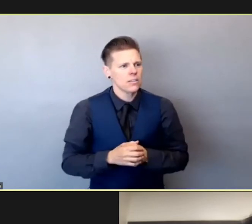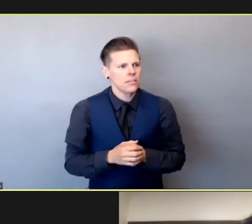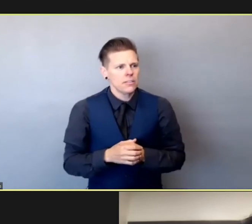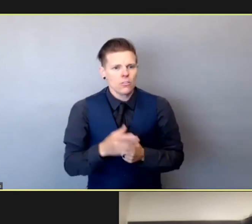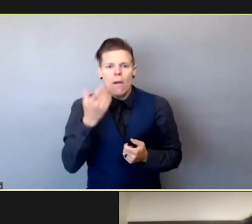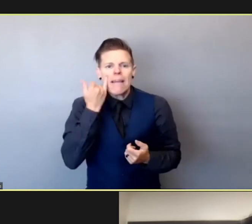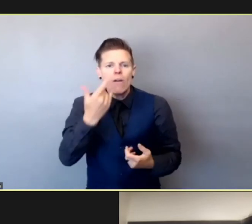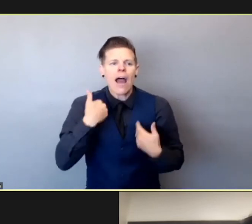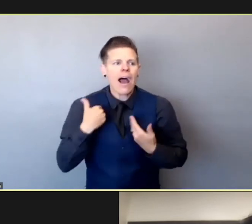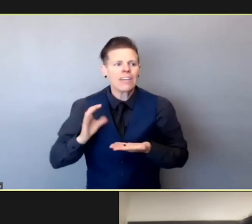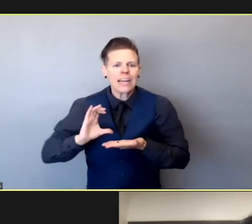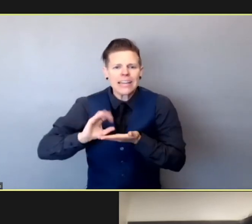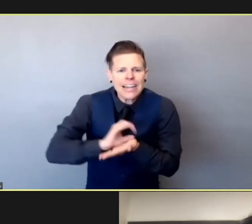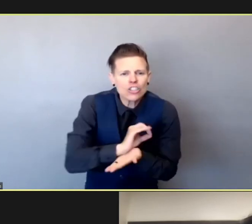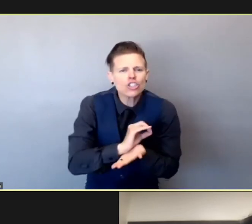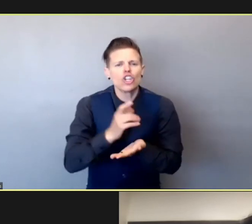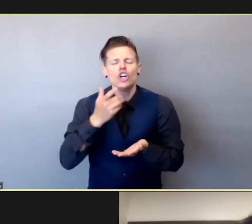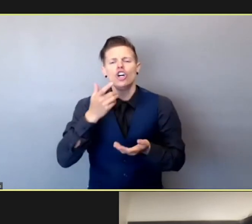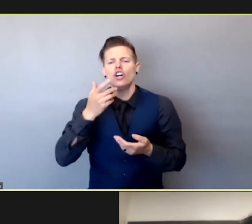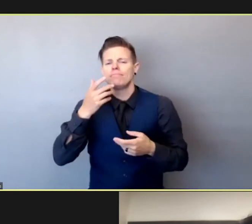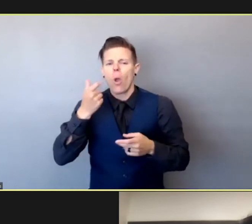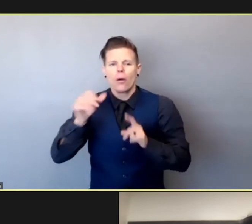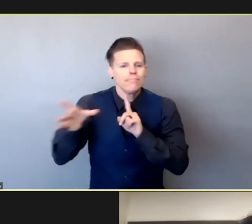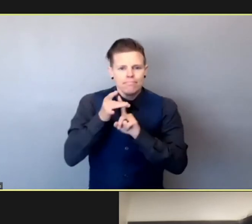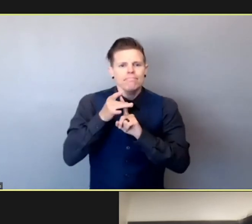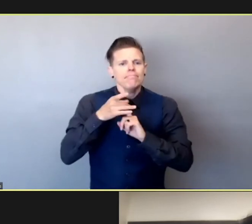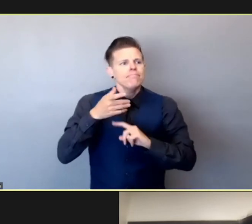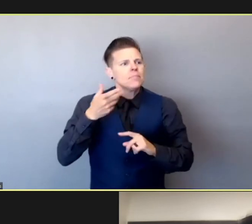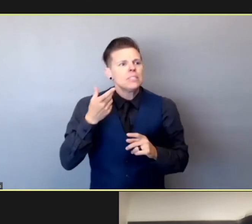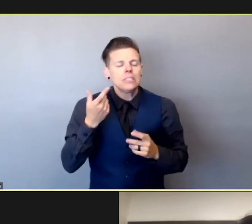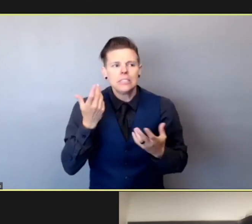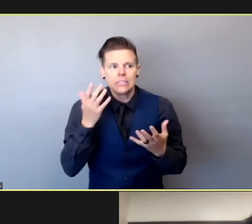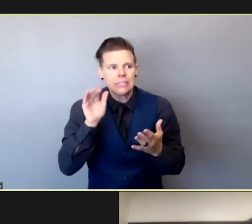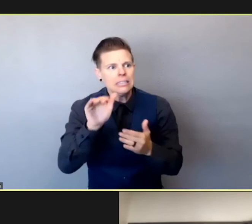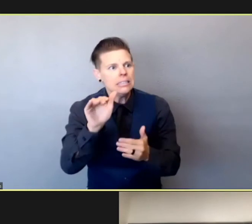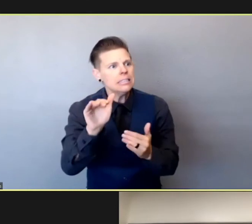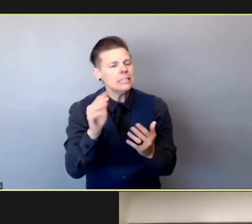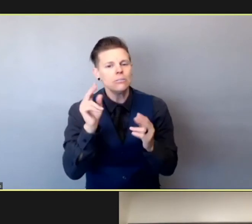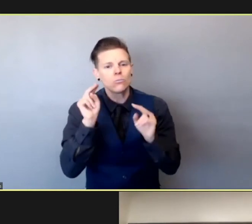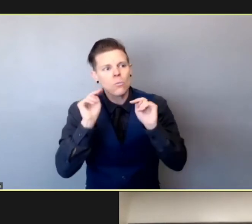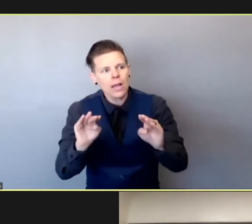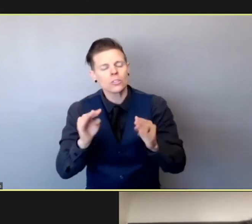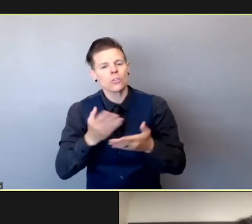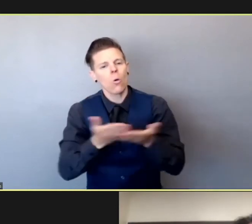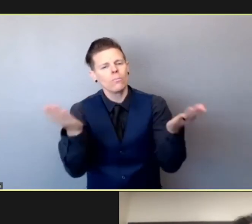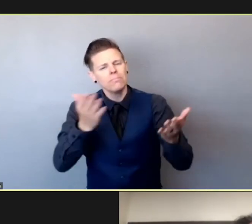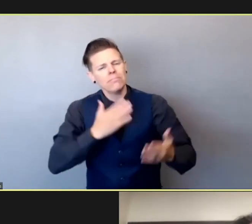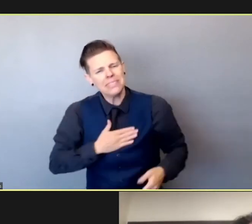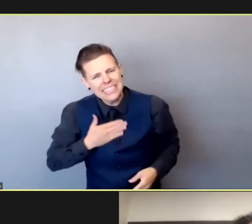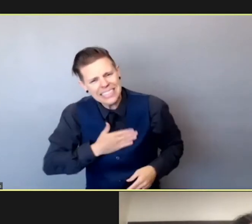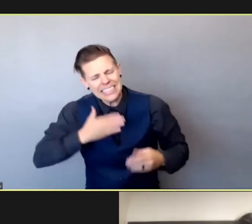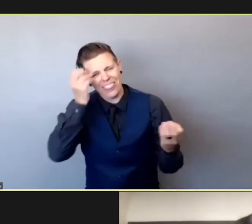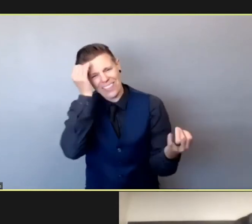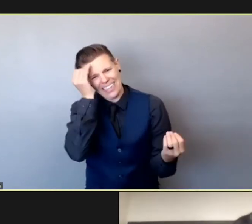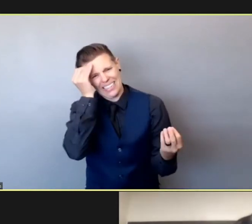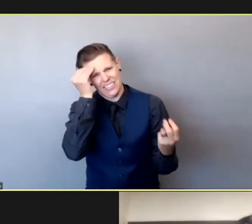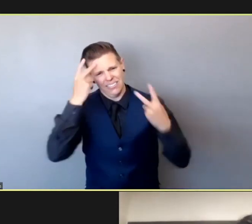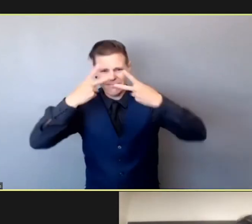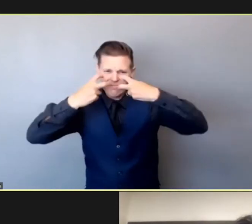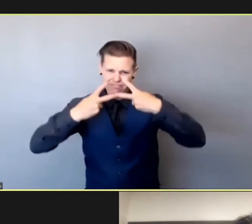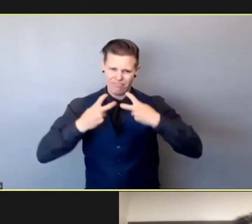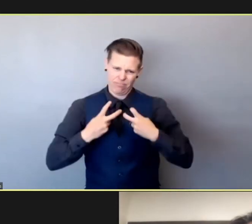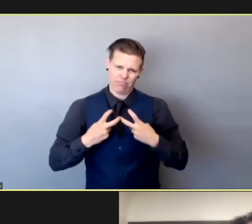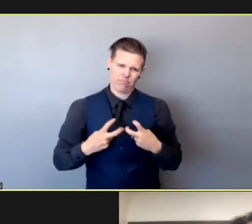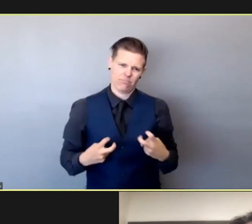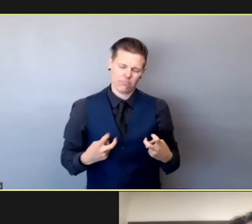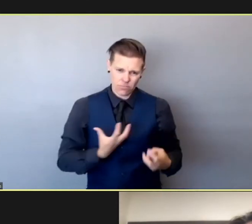that, but I'm just pleading with New Mexicans to really think this through carefully, because the consequence in many